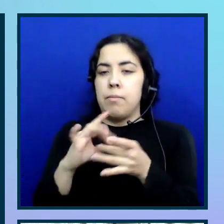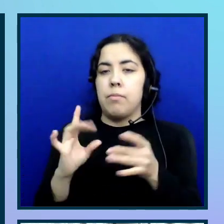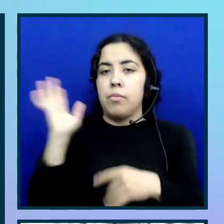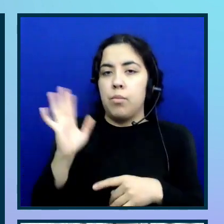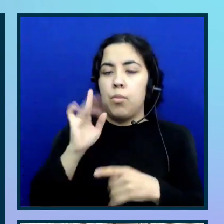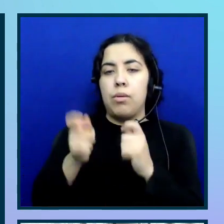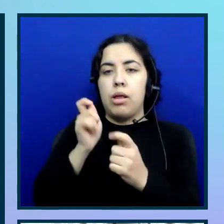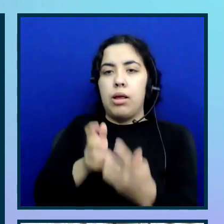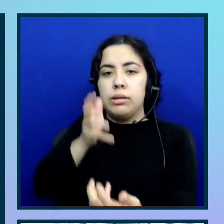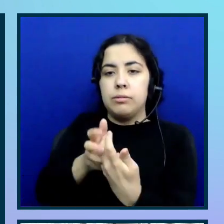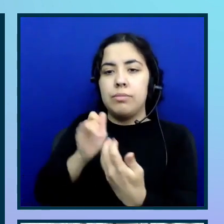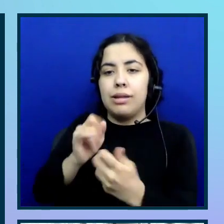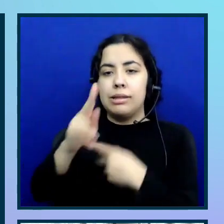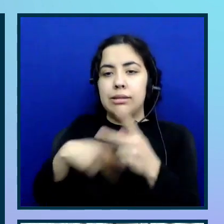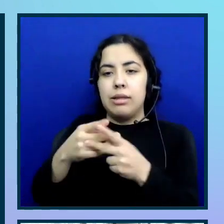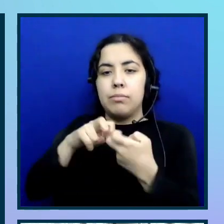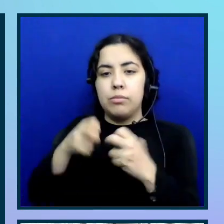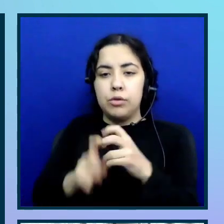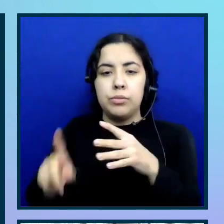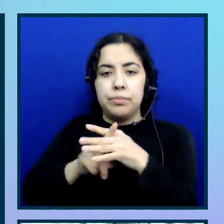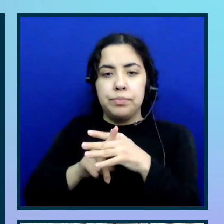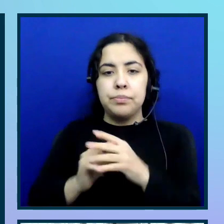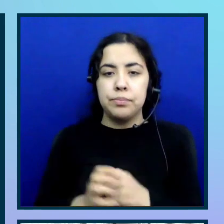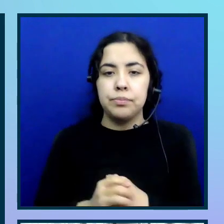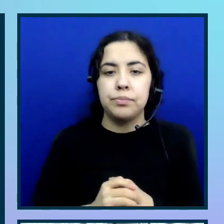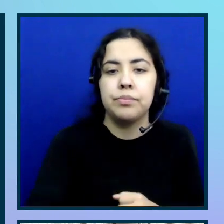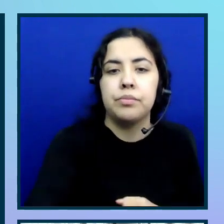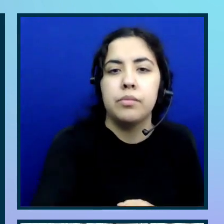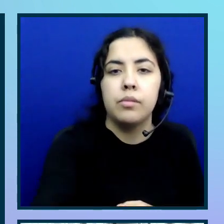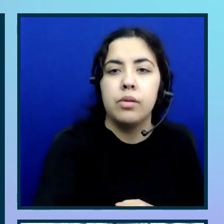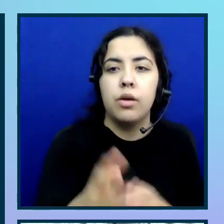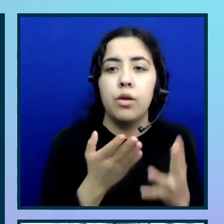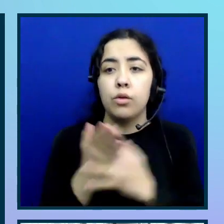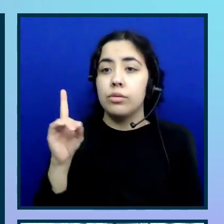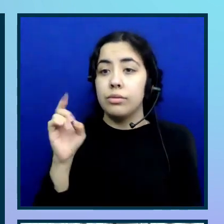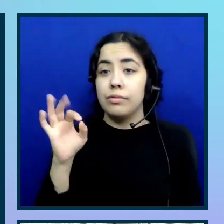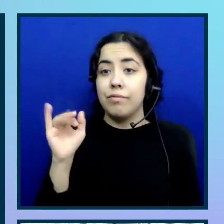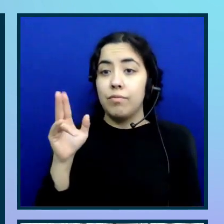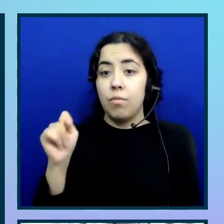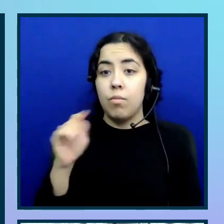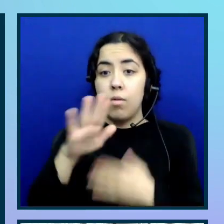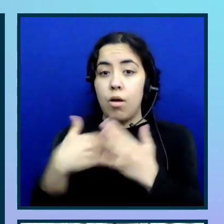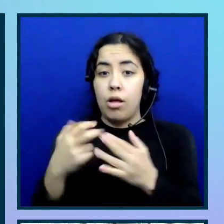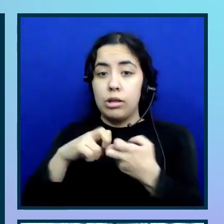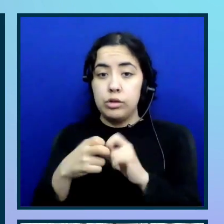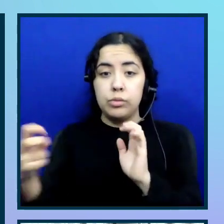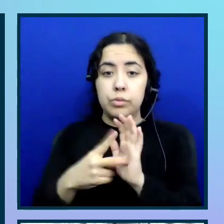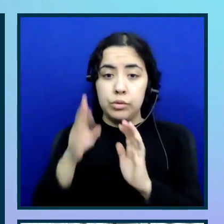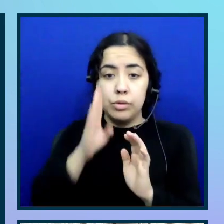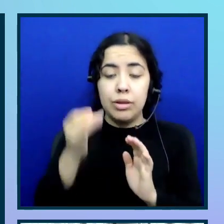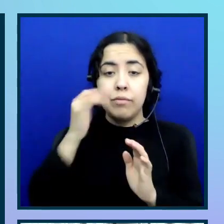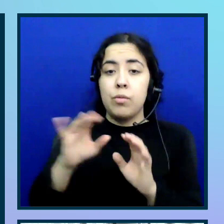to customize the types of issues that are returned. By default, all issues will always be returned. But if